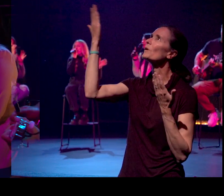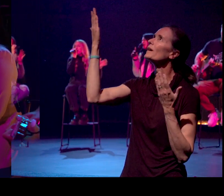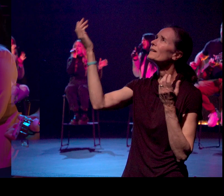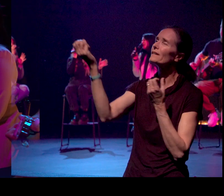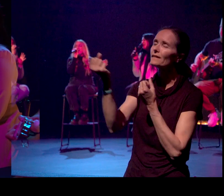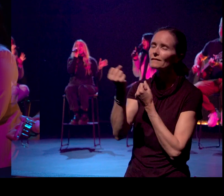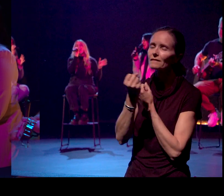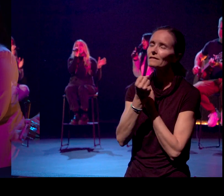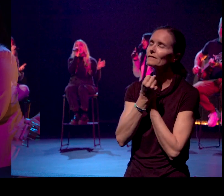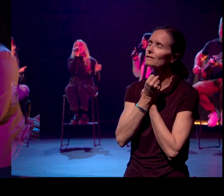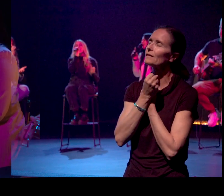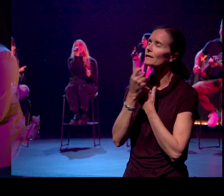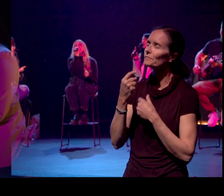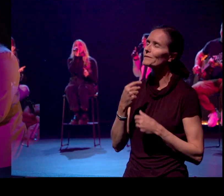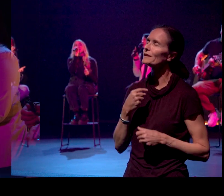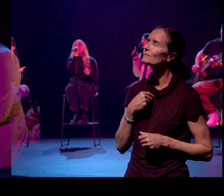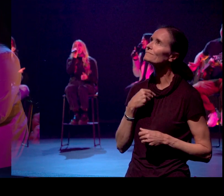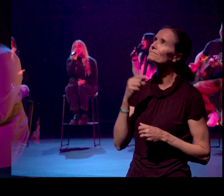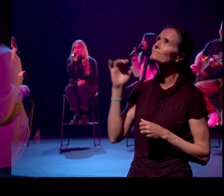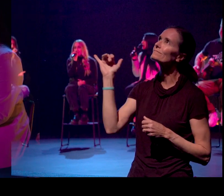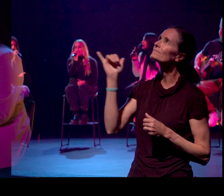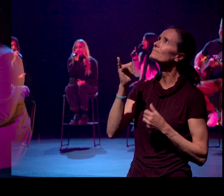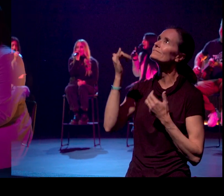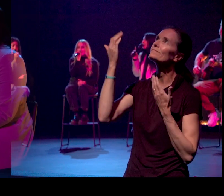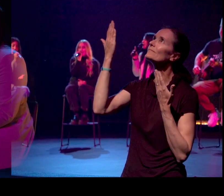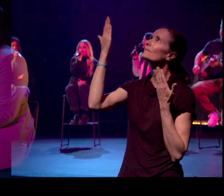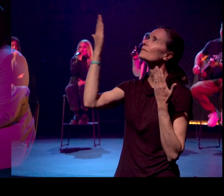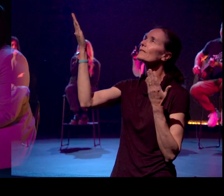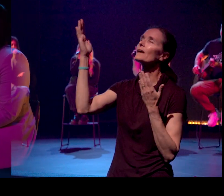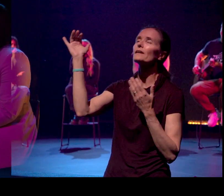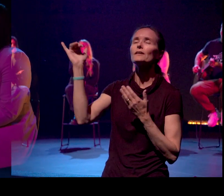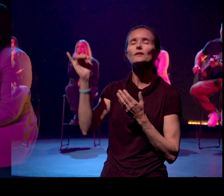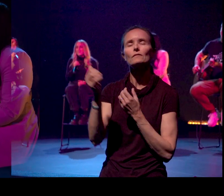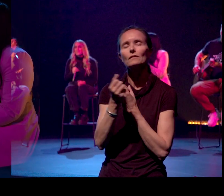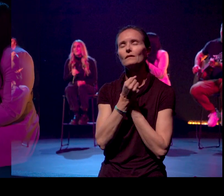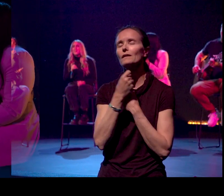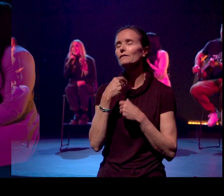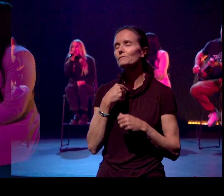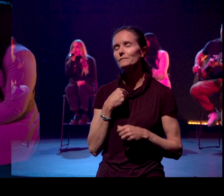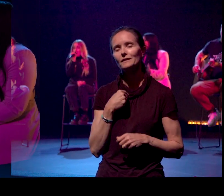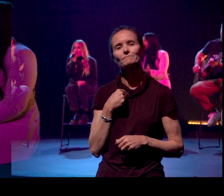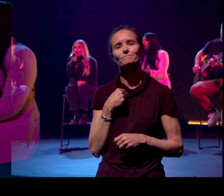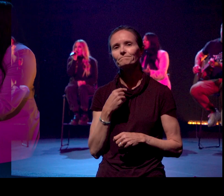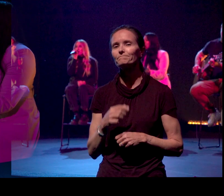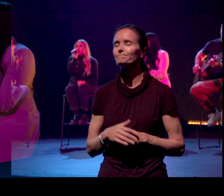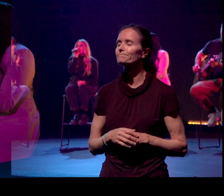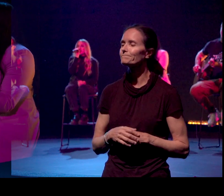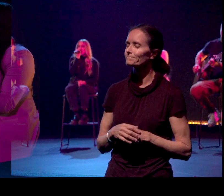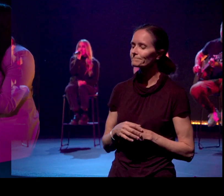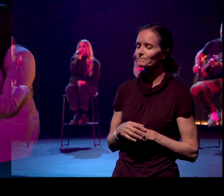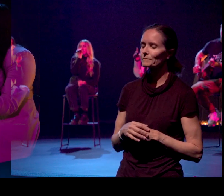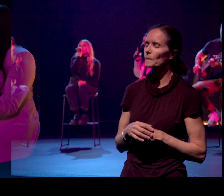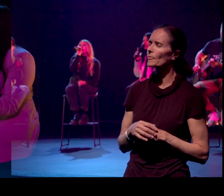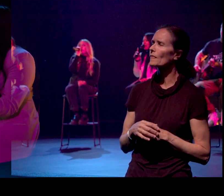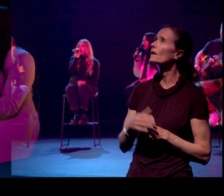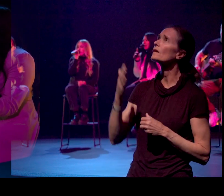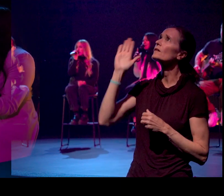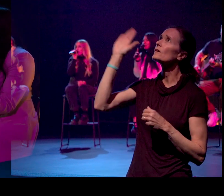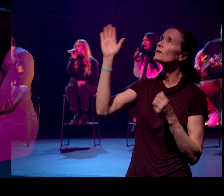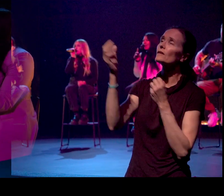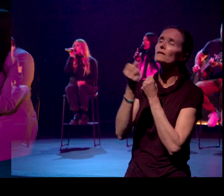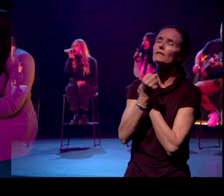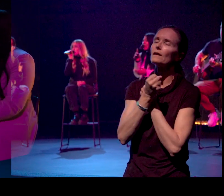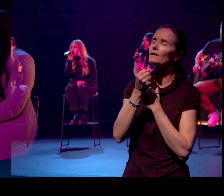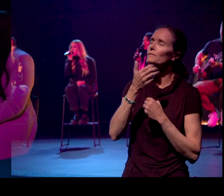know why you love me like you love me. Your love is better